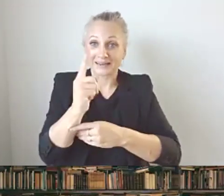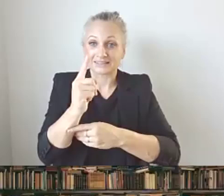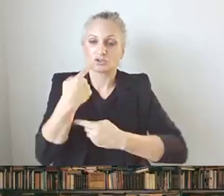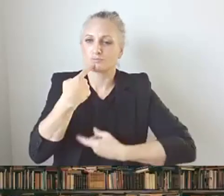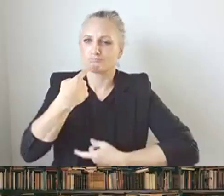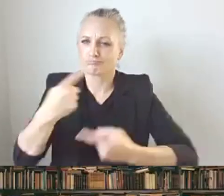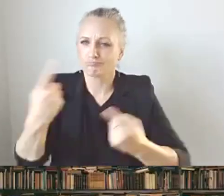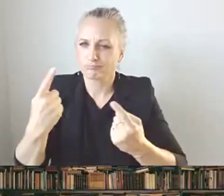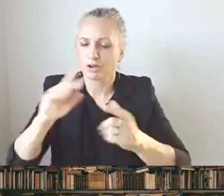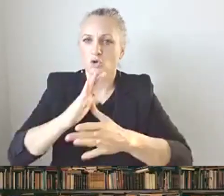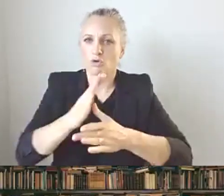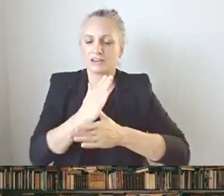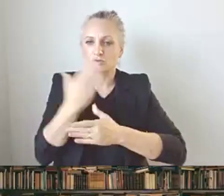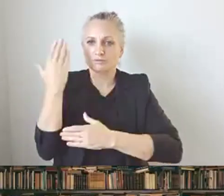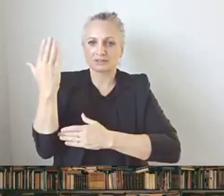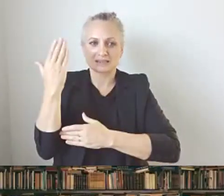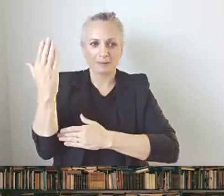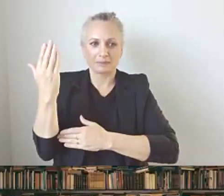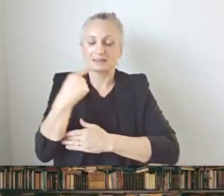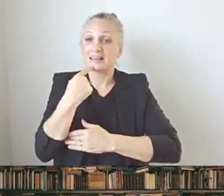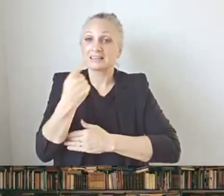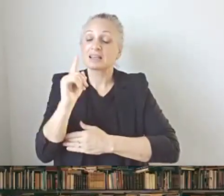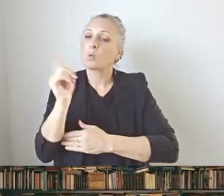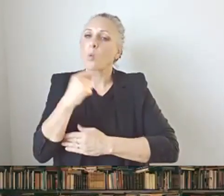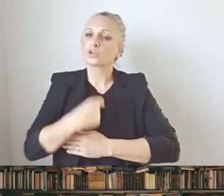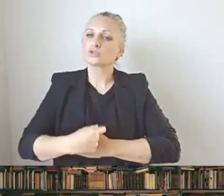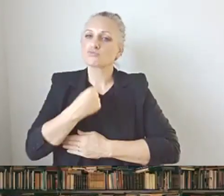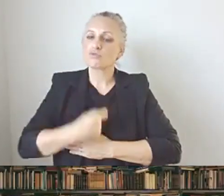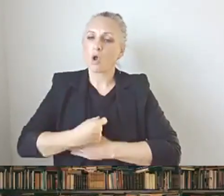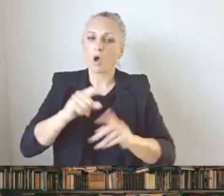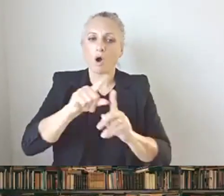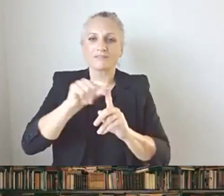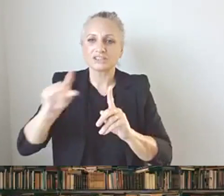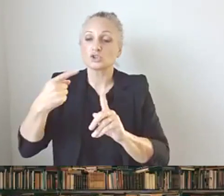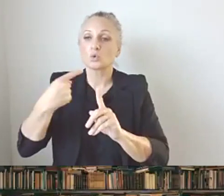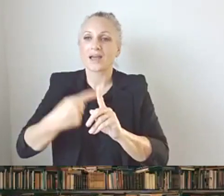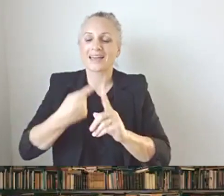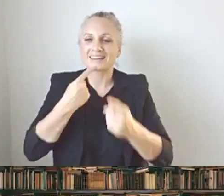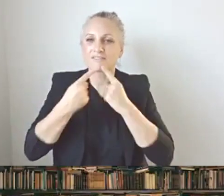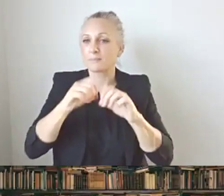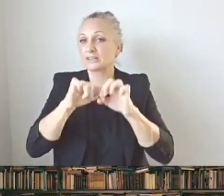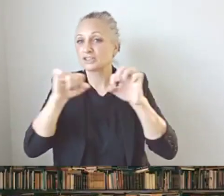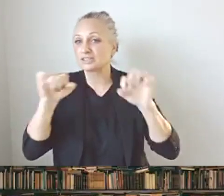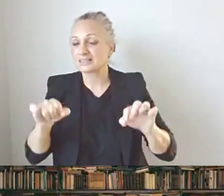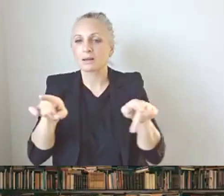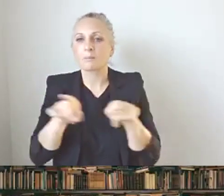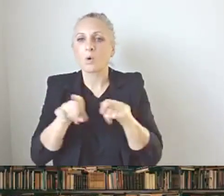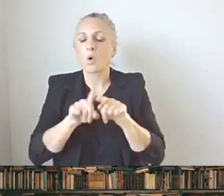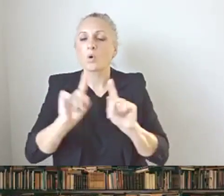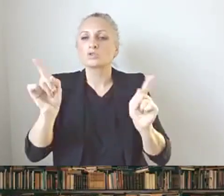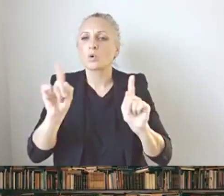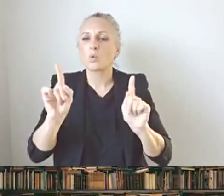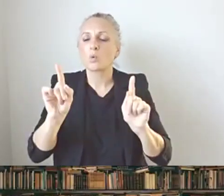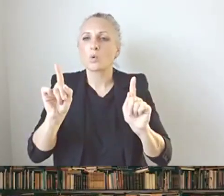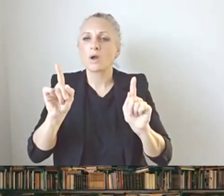the question, what is the role of digital and information systems in the process of inclusion and